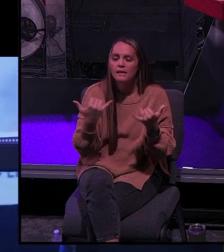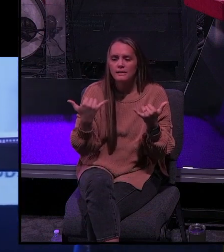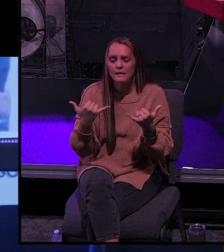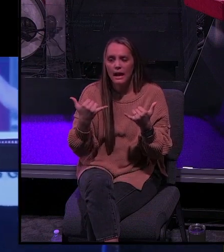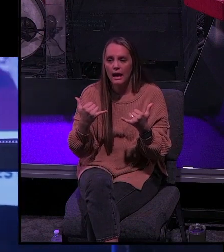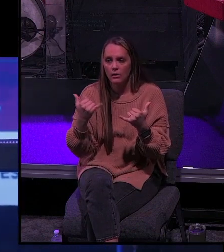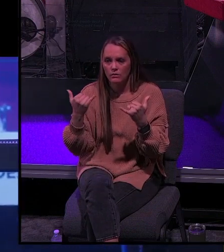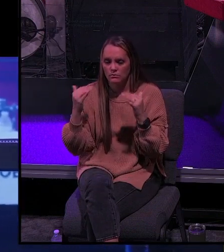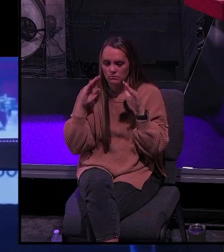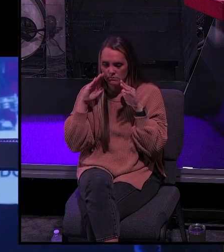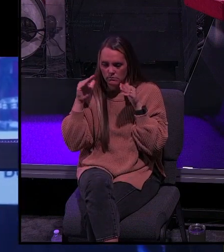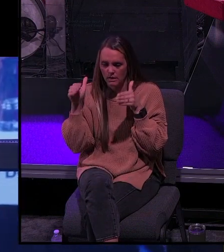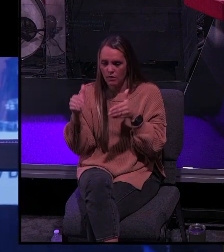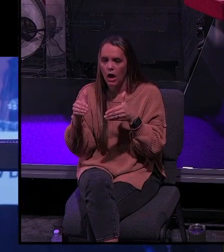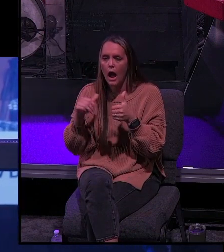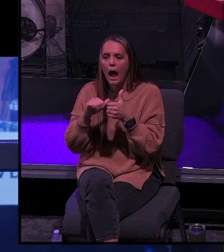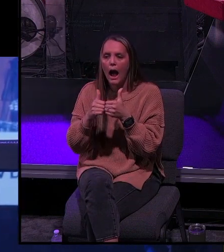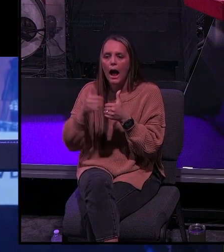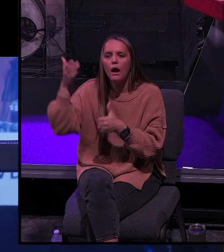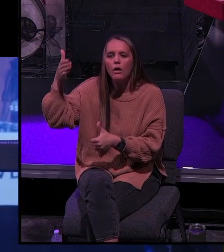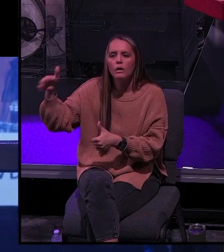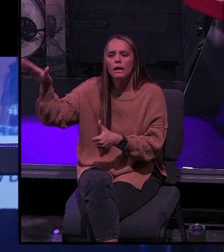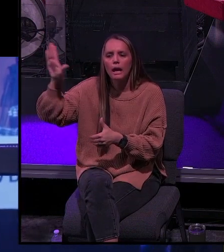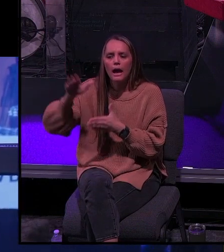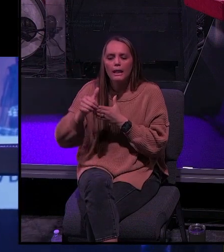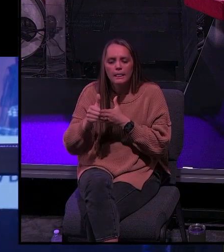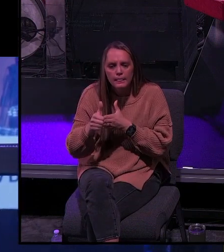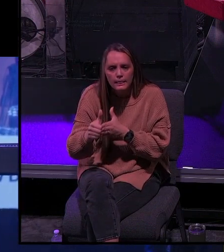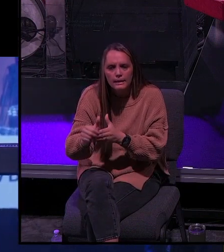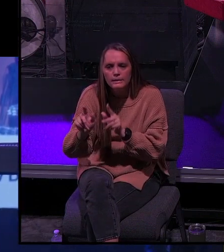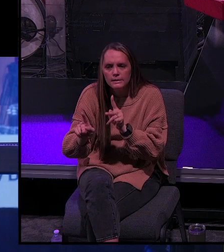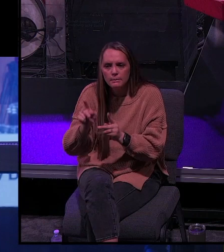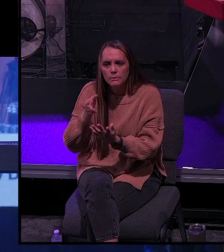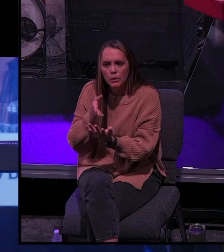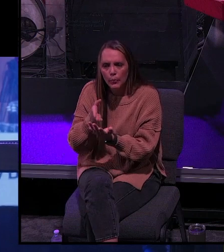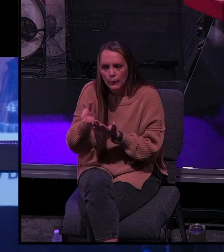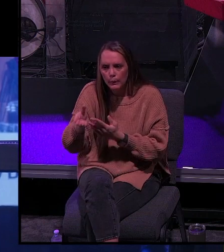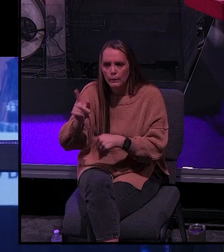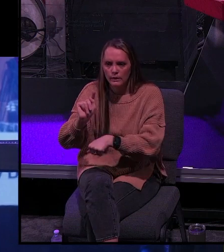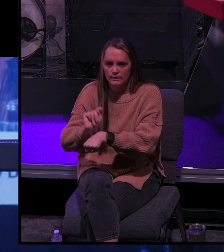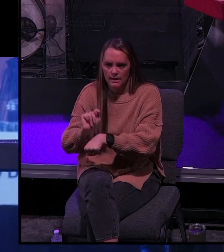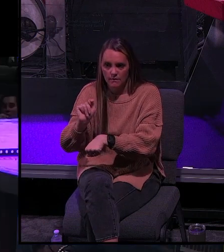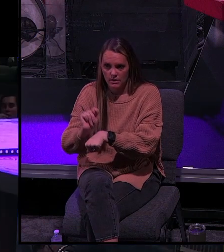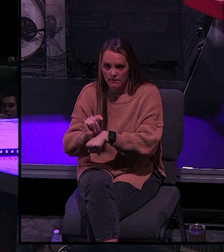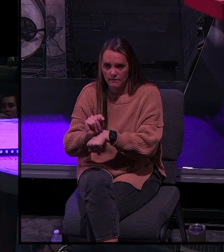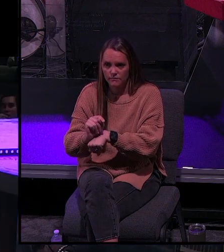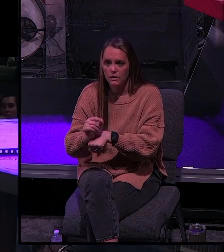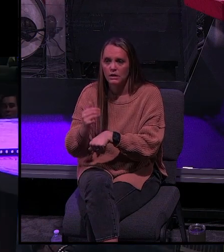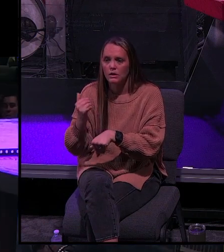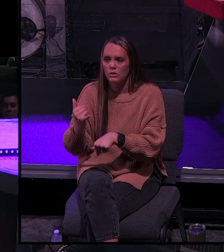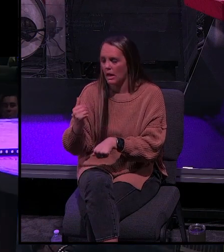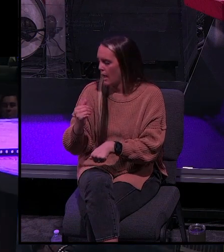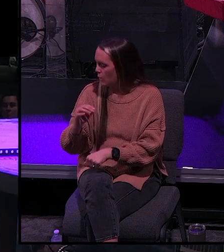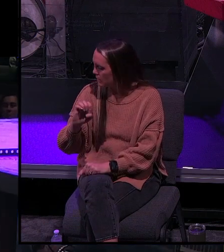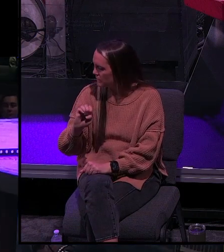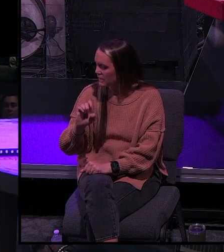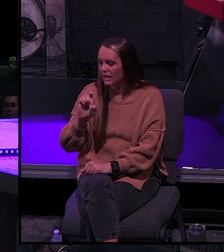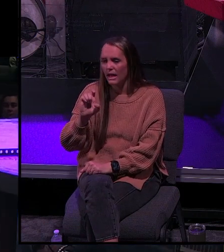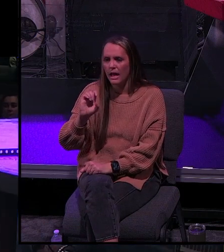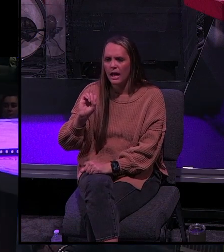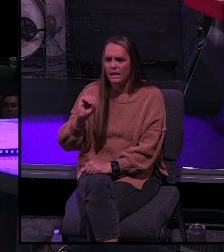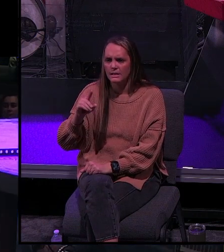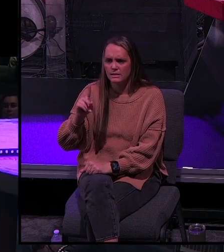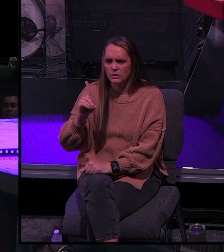actually lead his people through the tabernacle. So if you want to join me, we're in Exodus chapter 40,